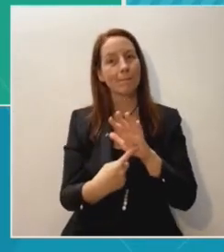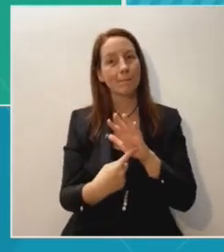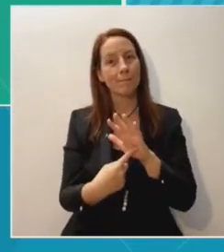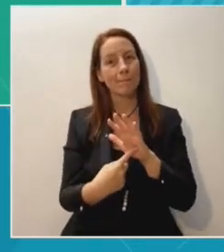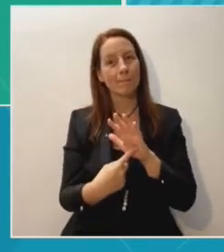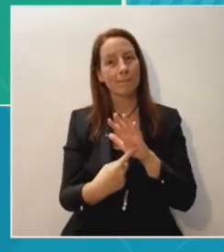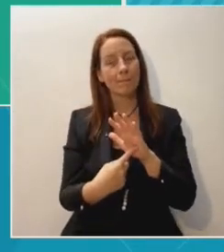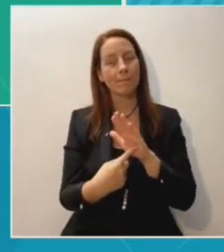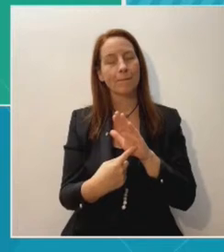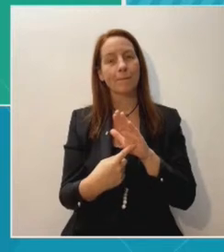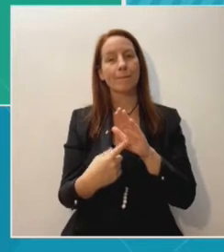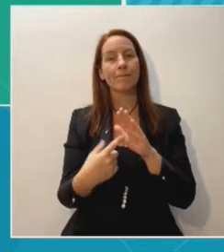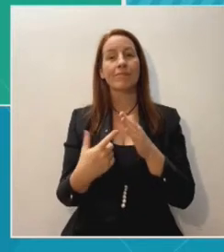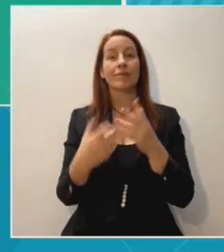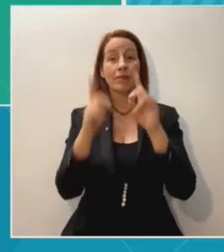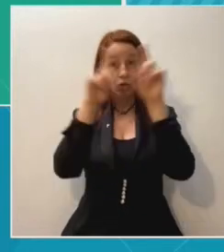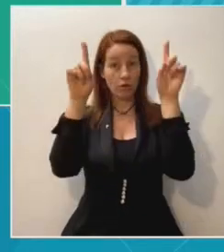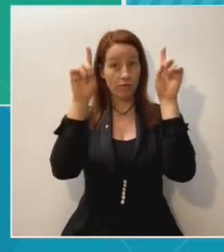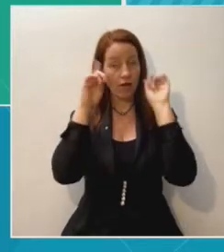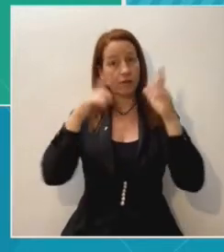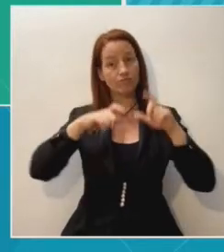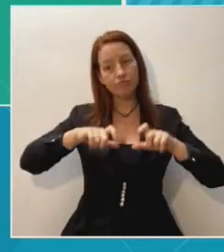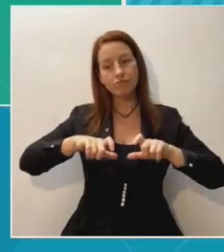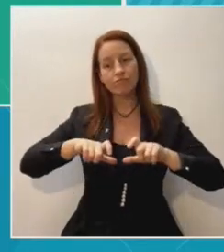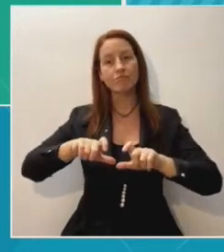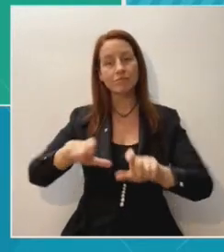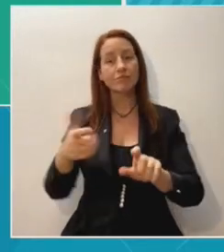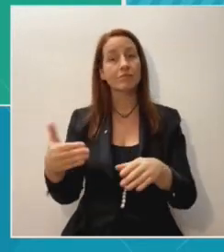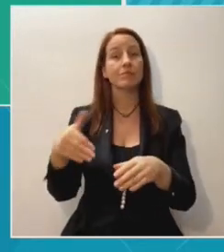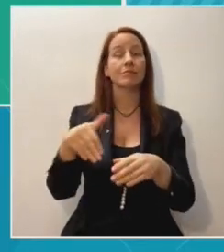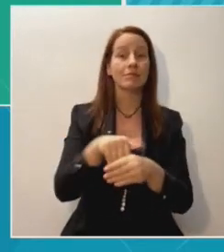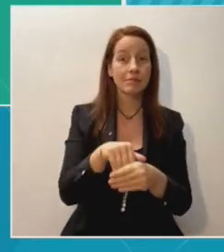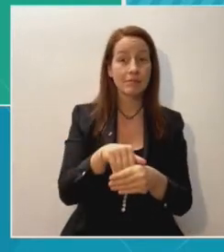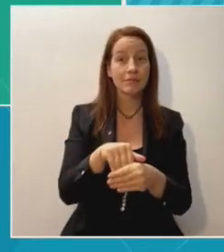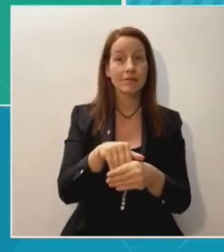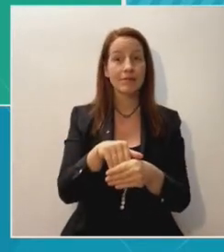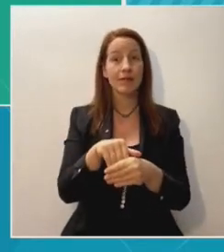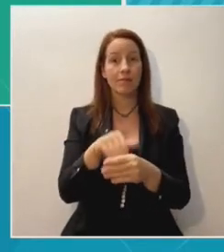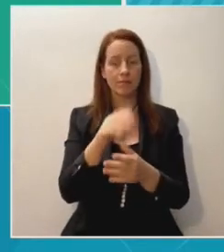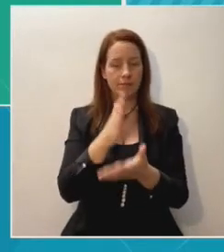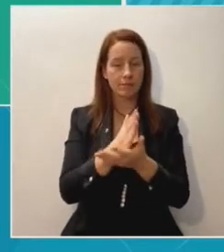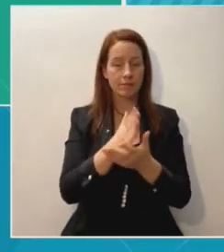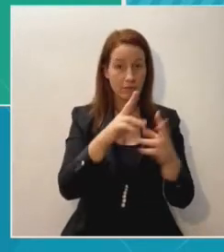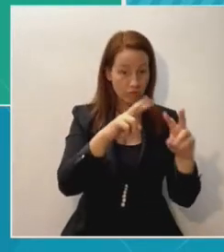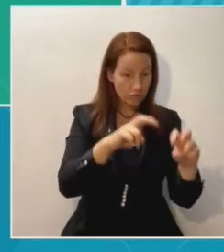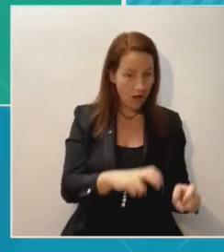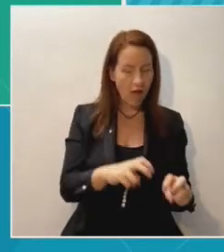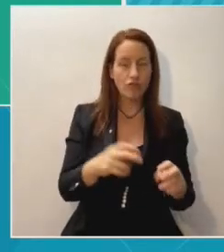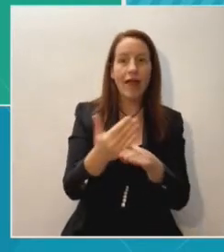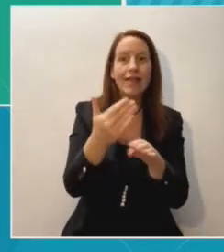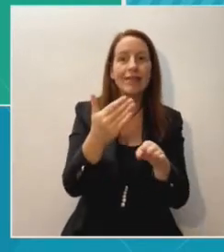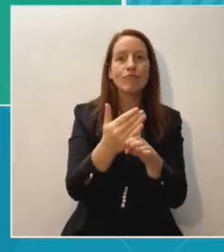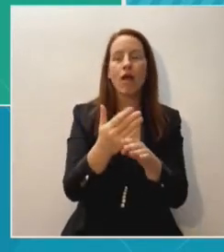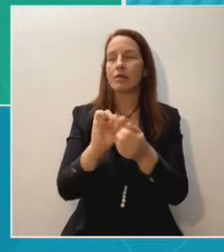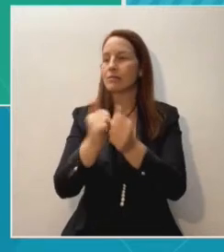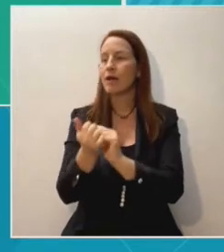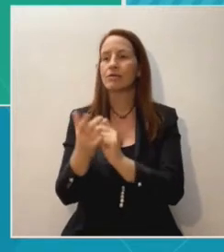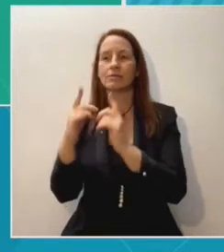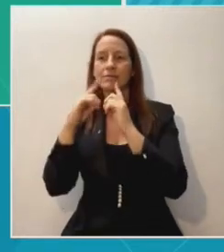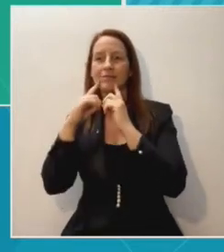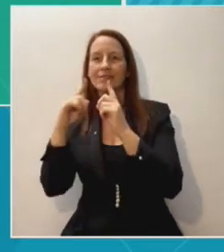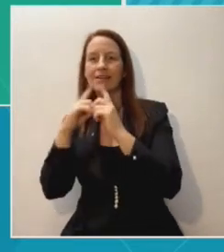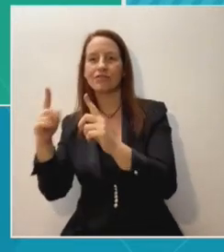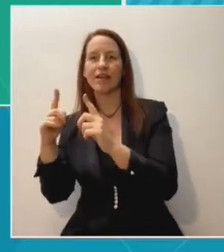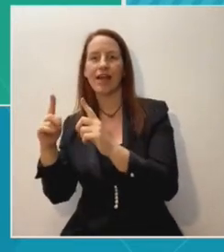The university will continue to play its part by ensuring that our research, our enterprise, our partnerships, our teaching come together to